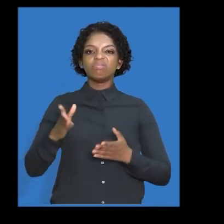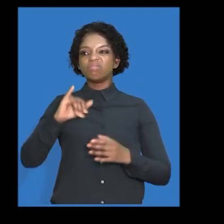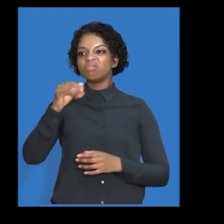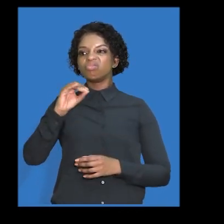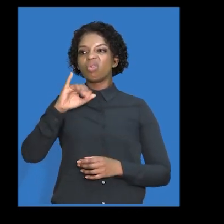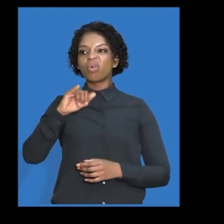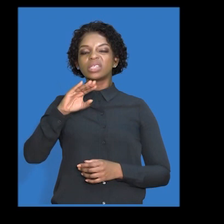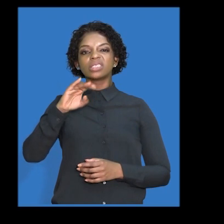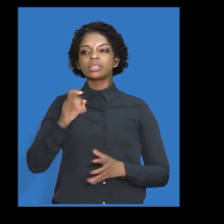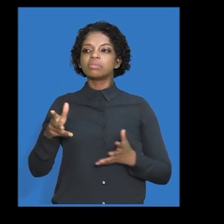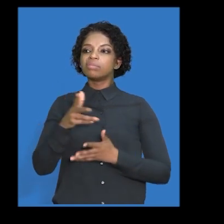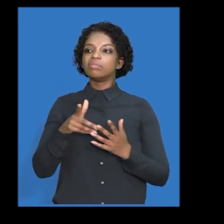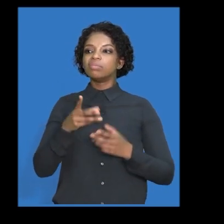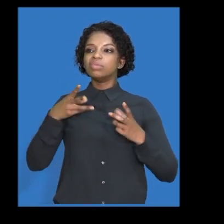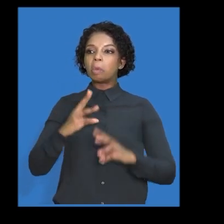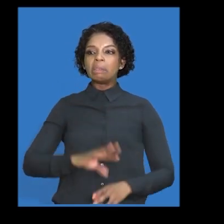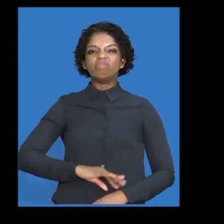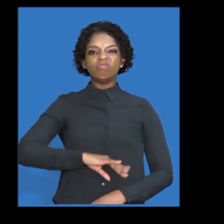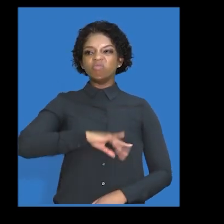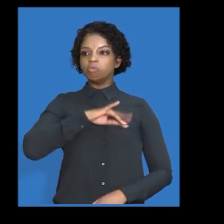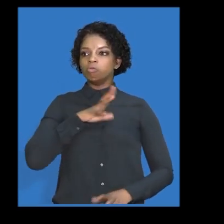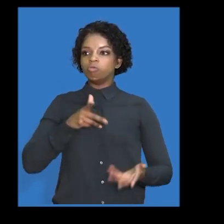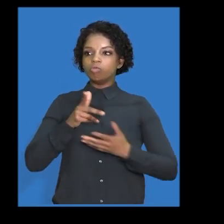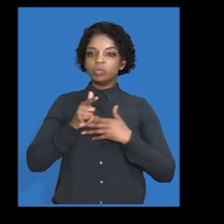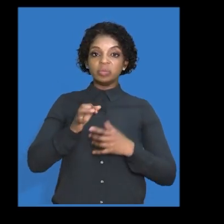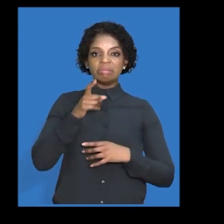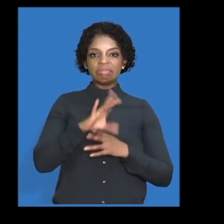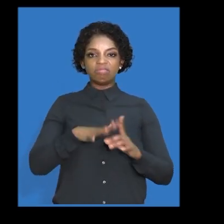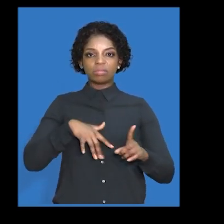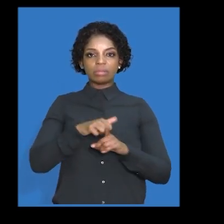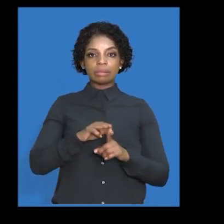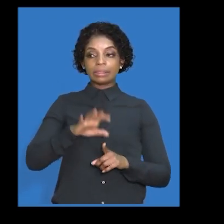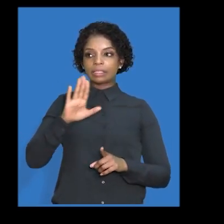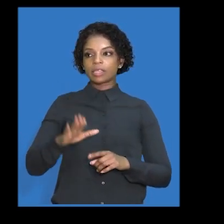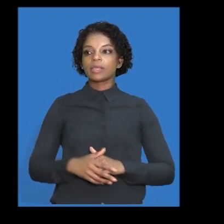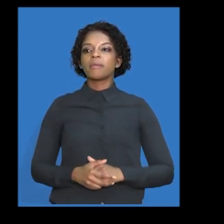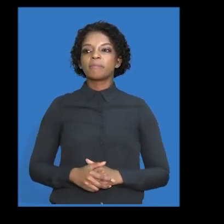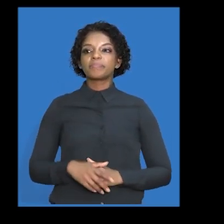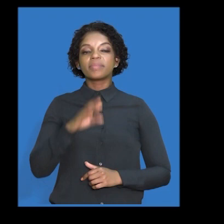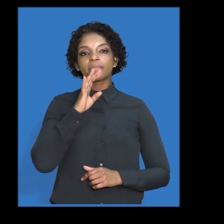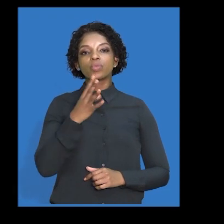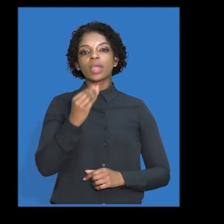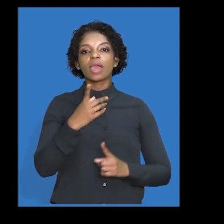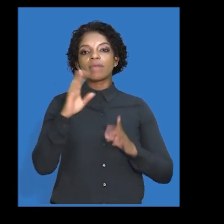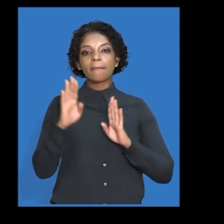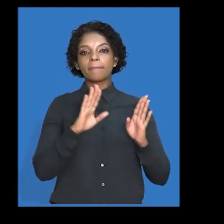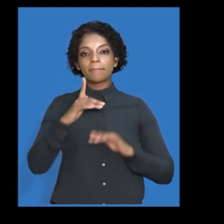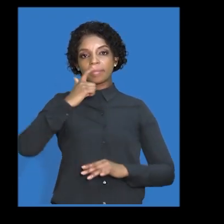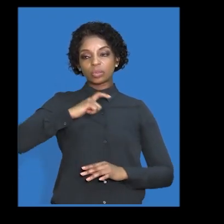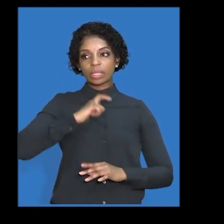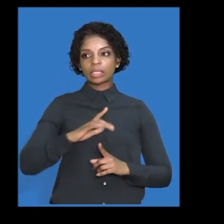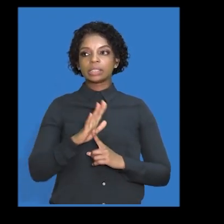of dealing with a different personality. So we've got A, a complaining personality, or B, a